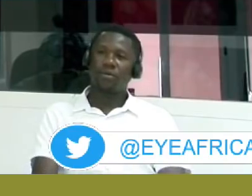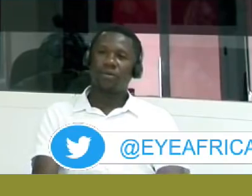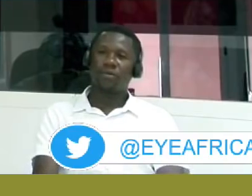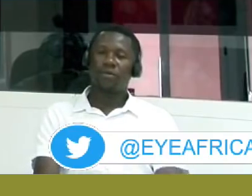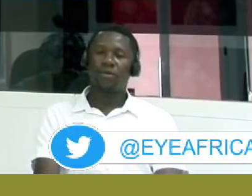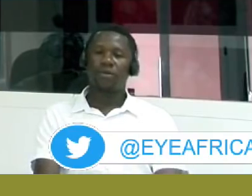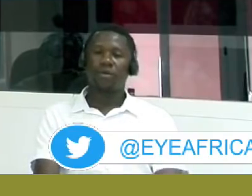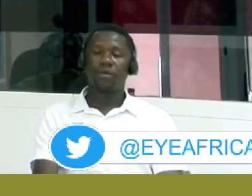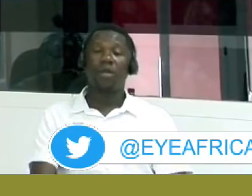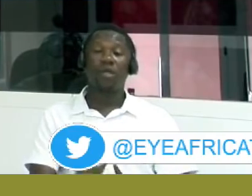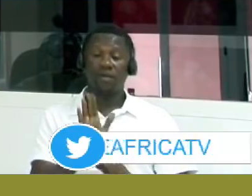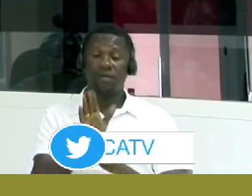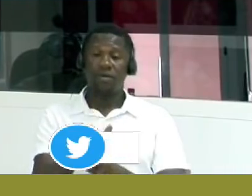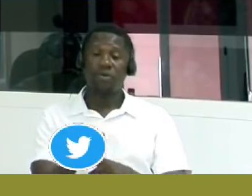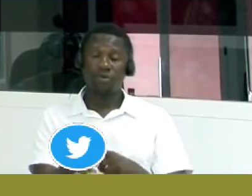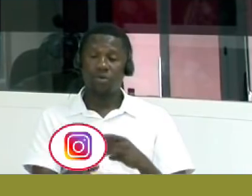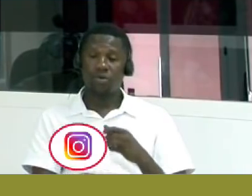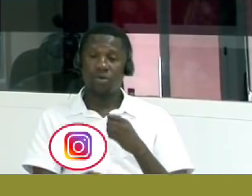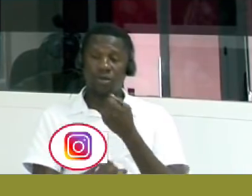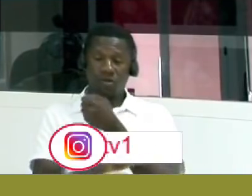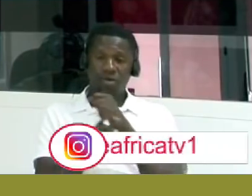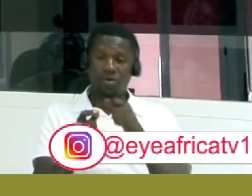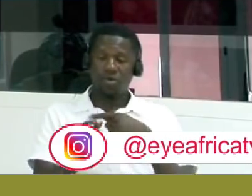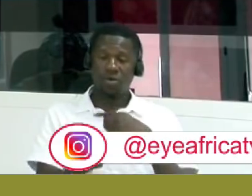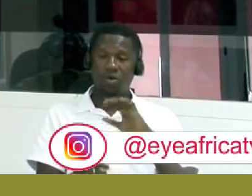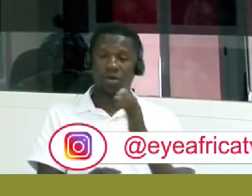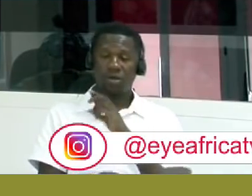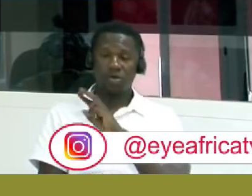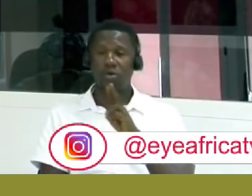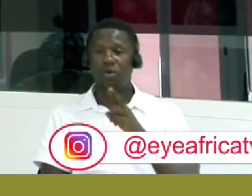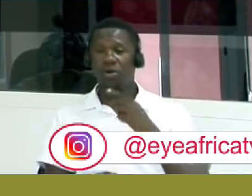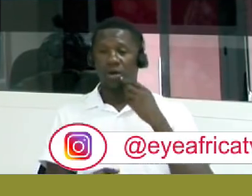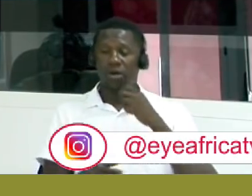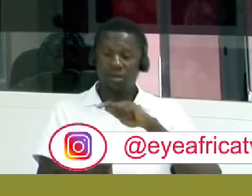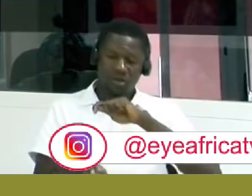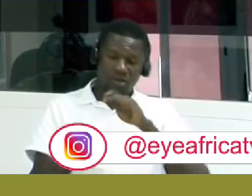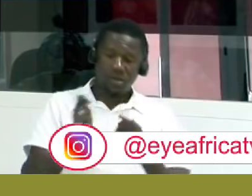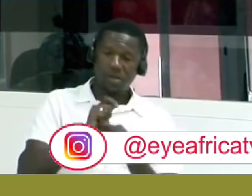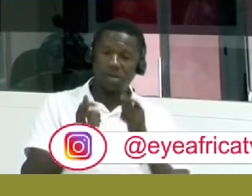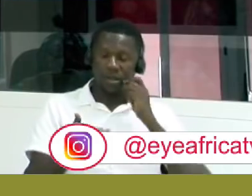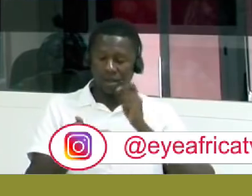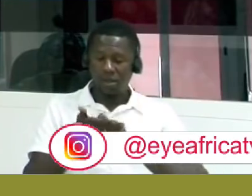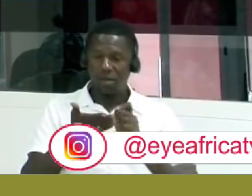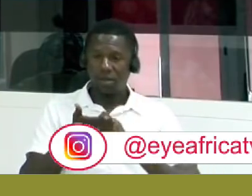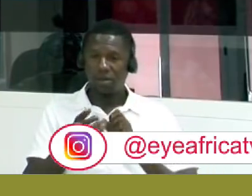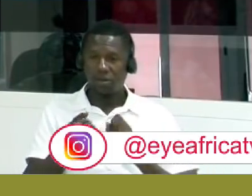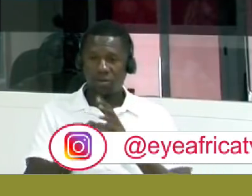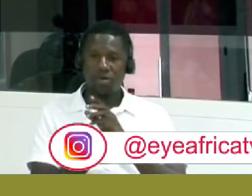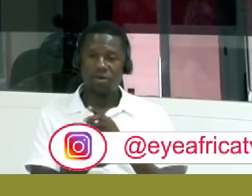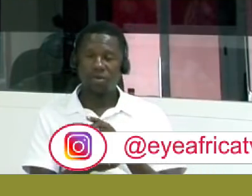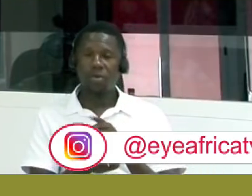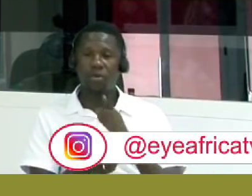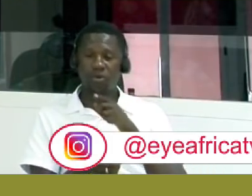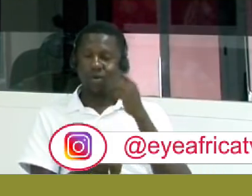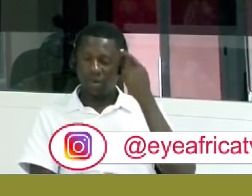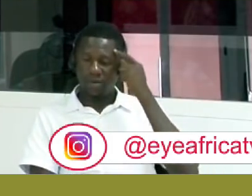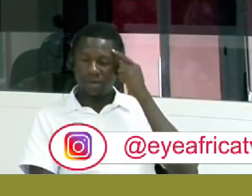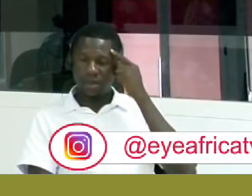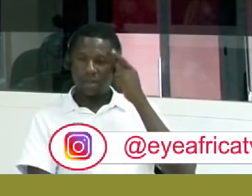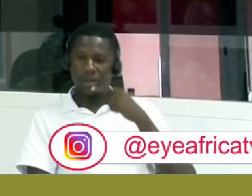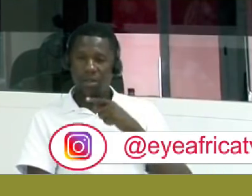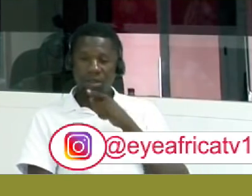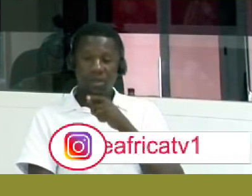to circumstances, you cannot amend the written operation orders, you would imagine that this